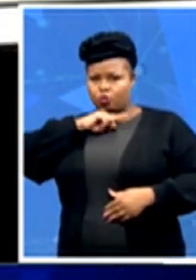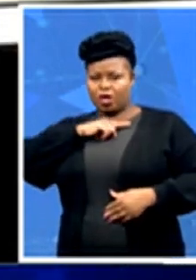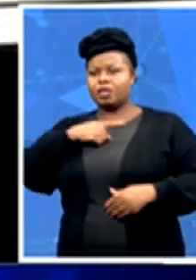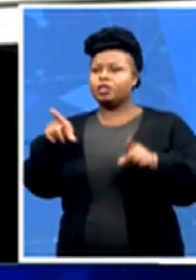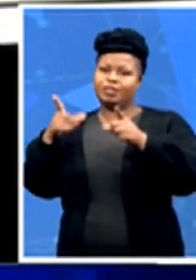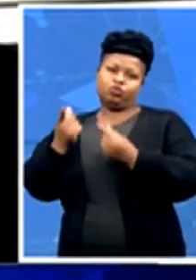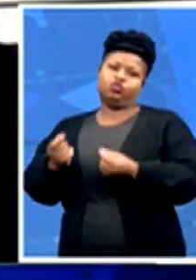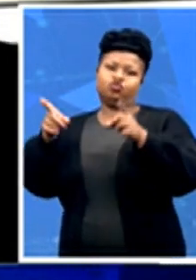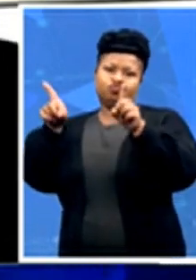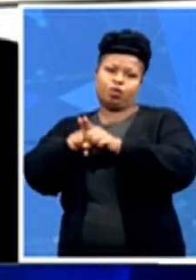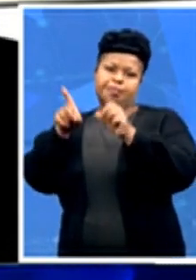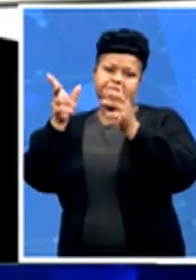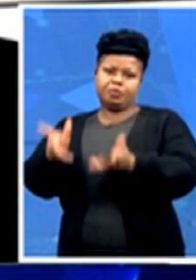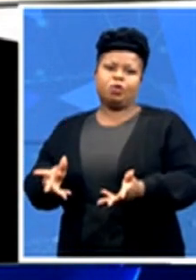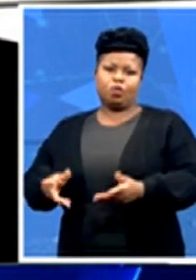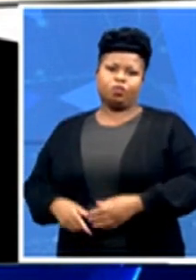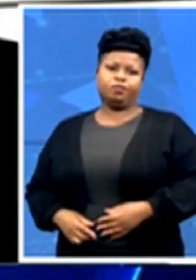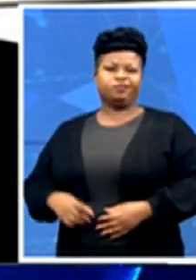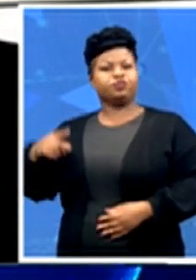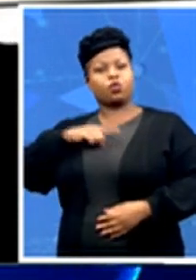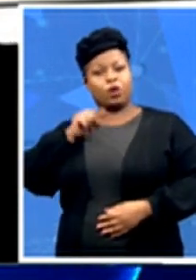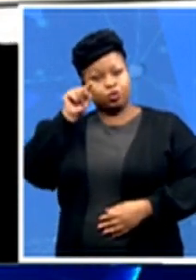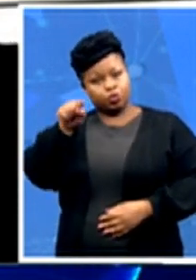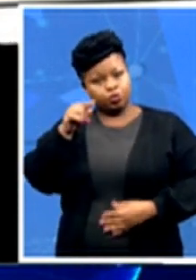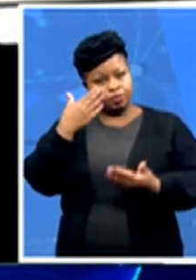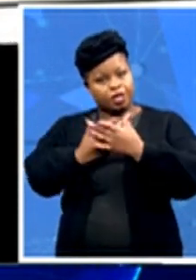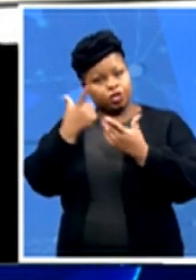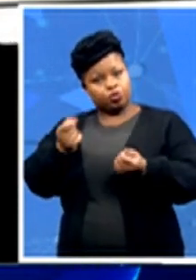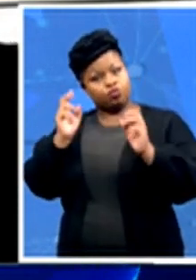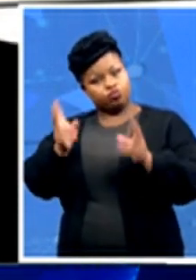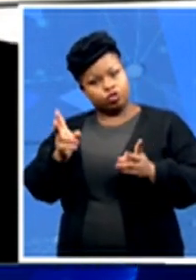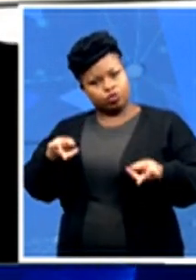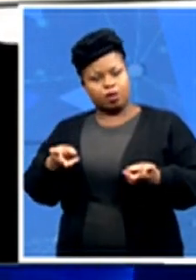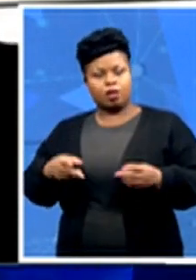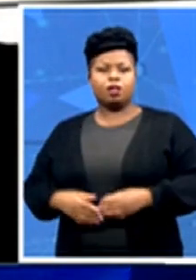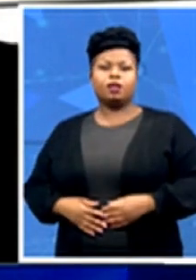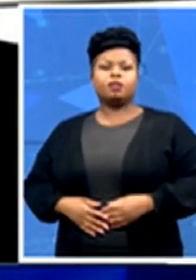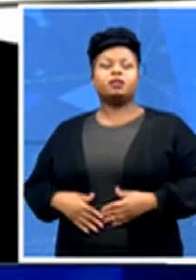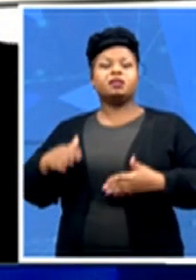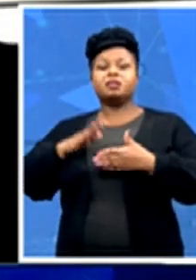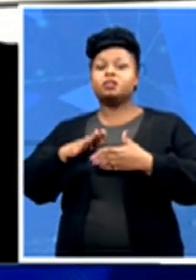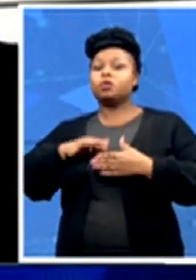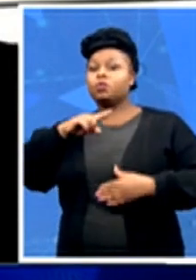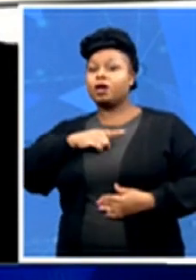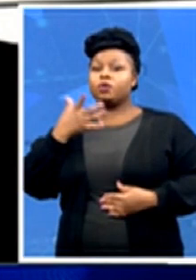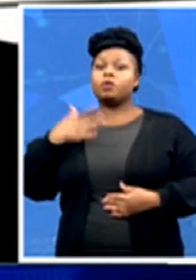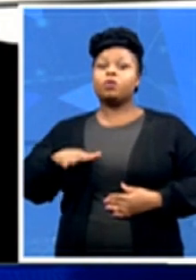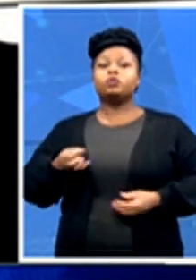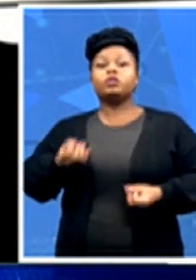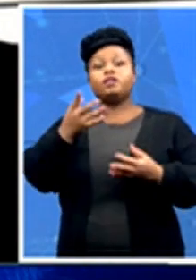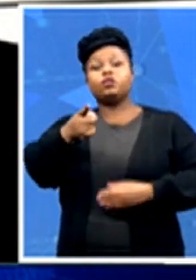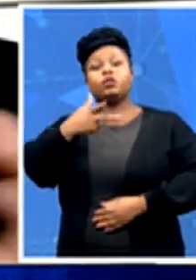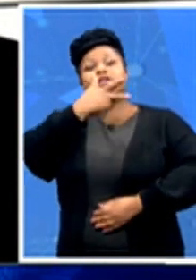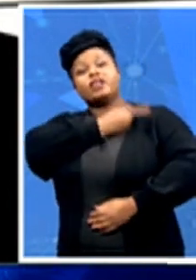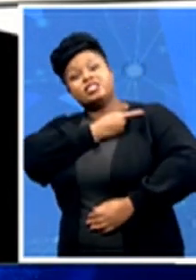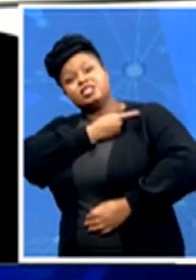what you can do naturally. And the reason we want to give you a vaccine instead of letting you get it naturally is because